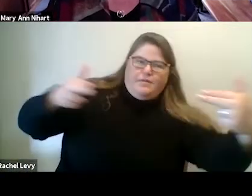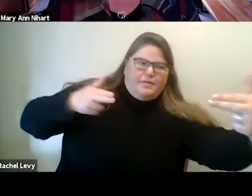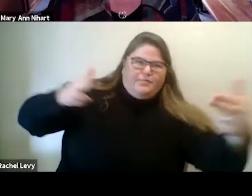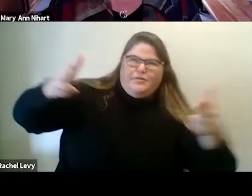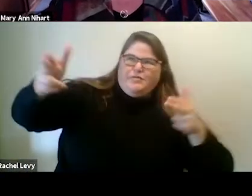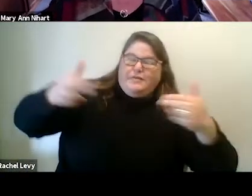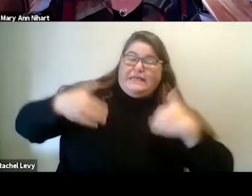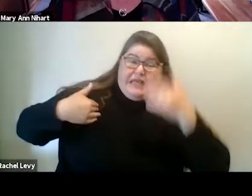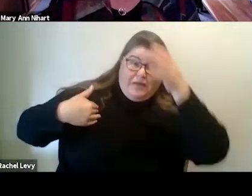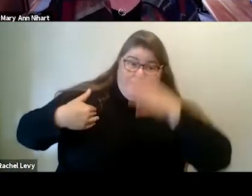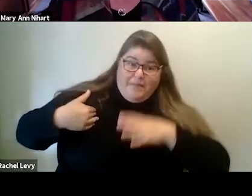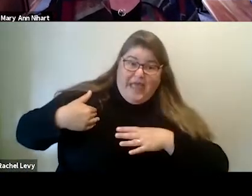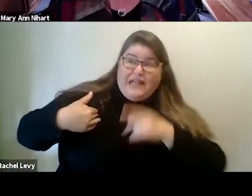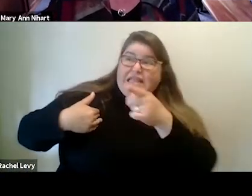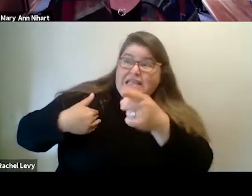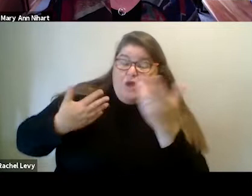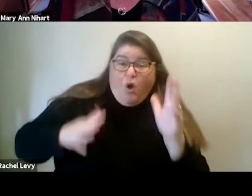already experiencing paranoia.